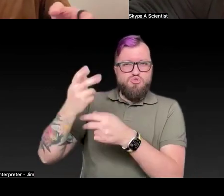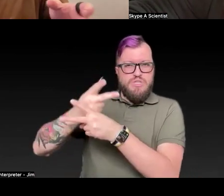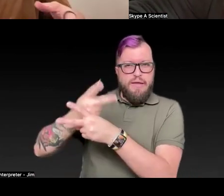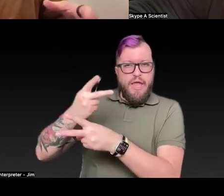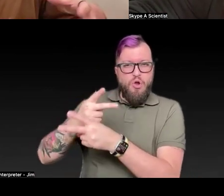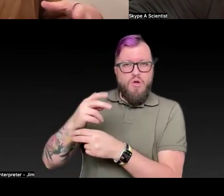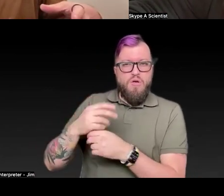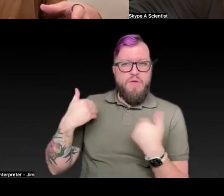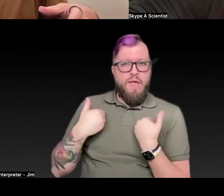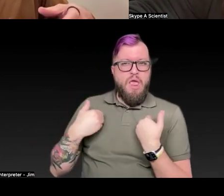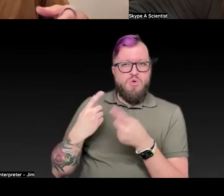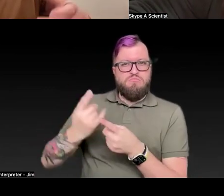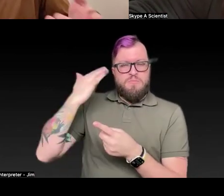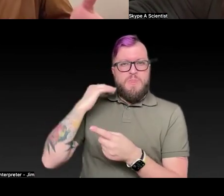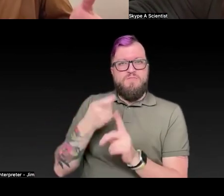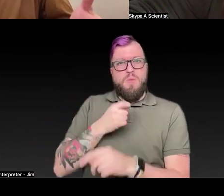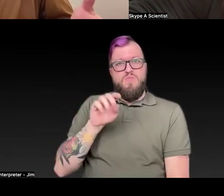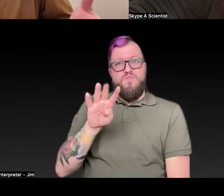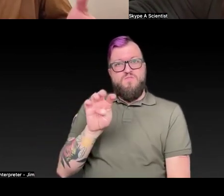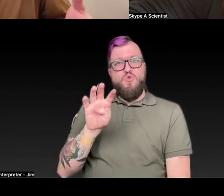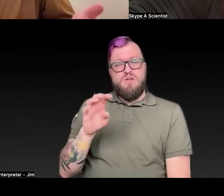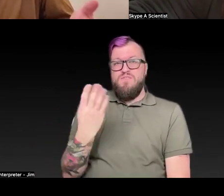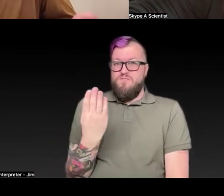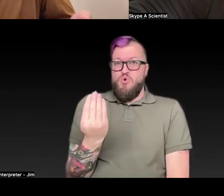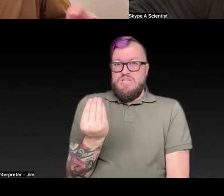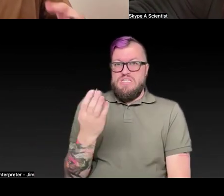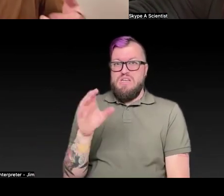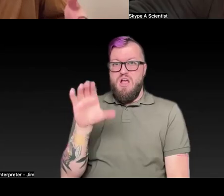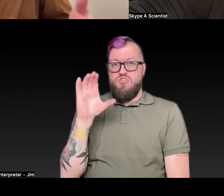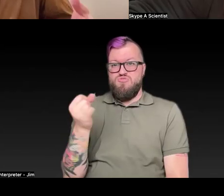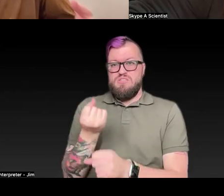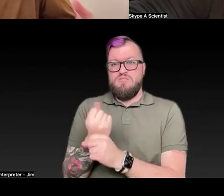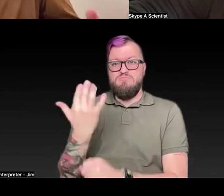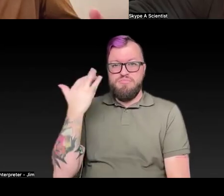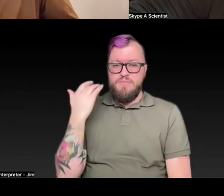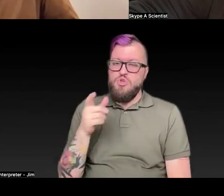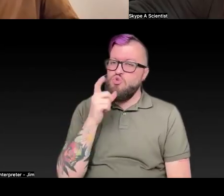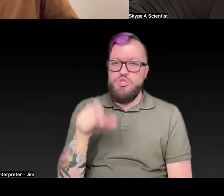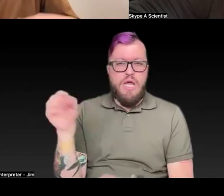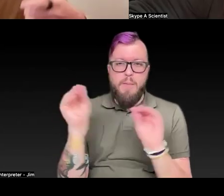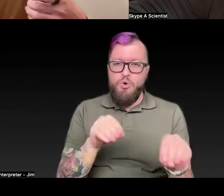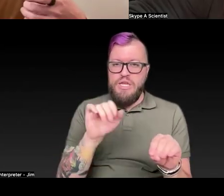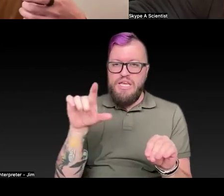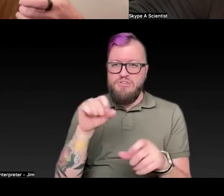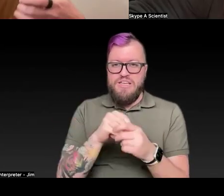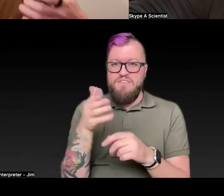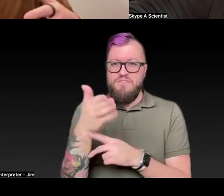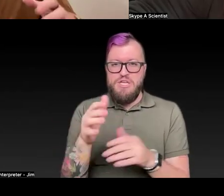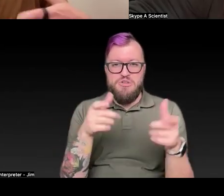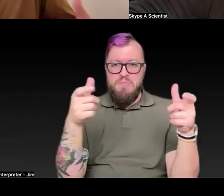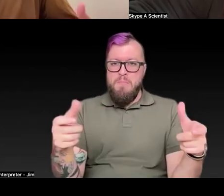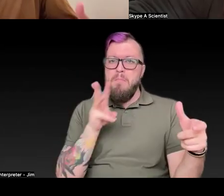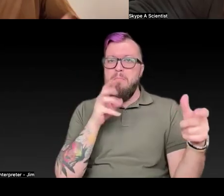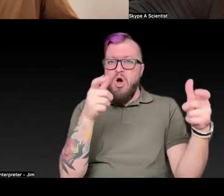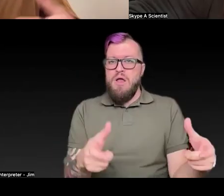never like put eels. First of all, they're hard to keep in ponds because they can leave anyway, but like that you shouldn't put eels in your fish pond because they will eat